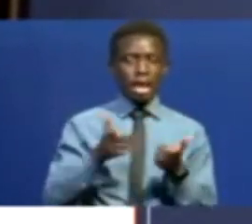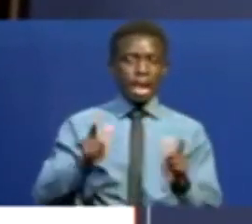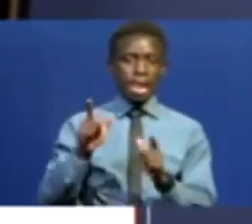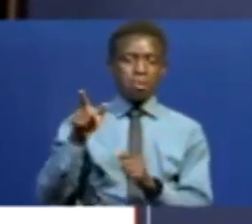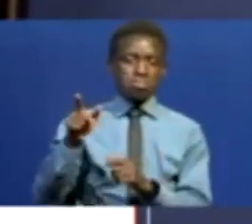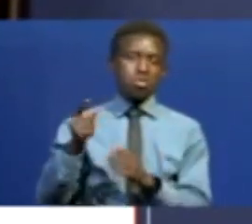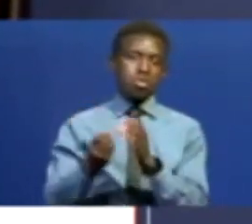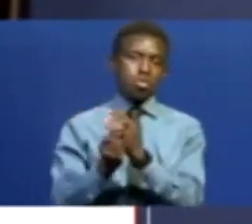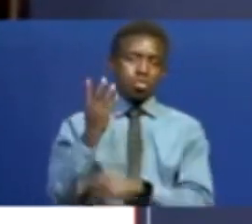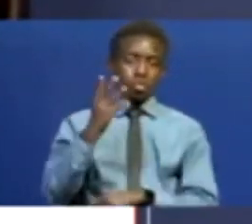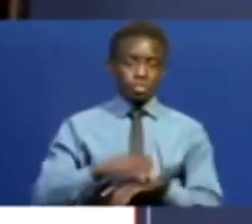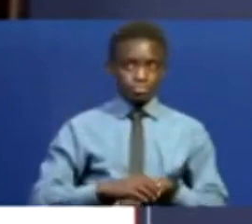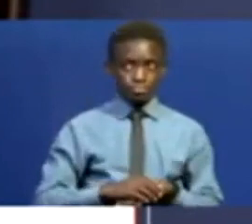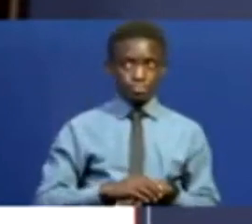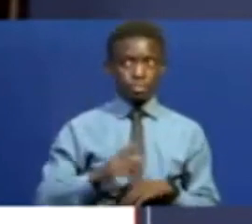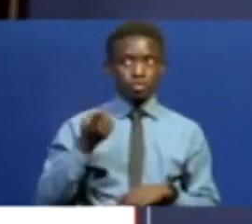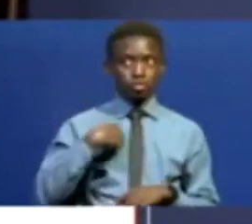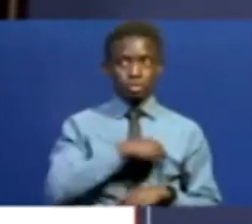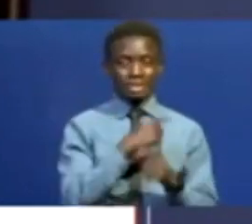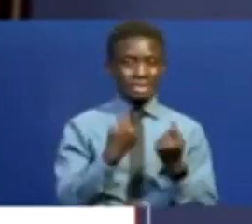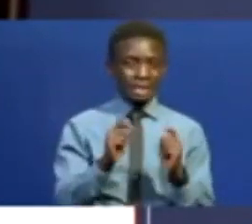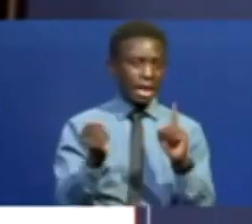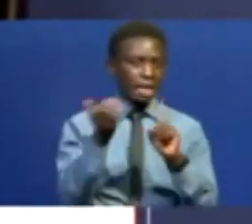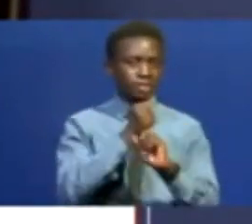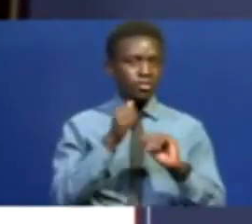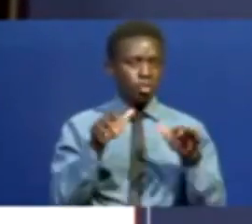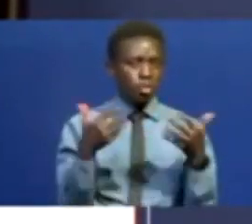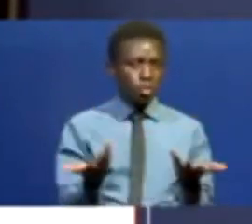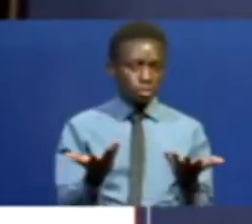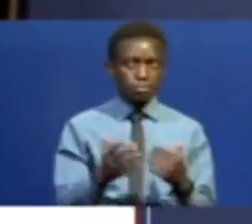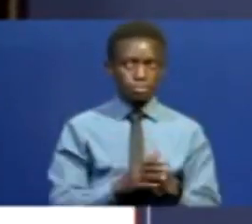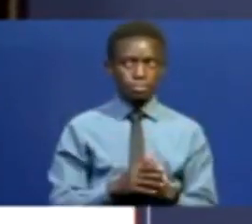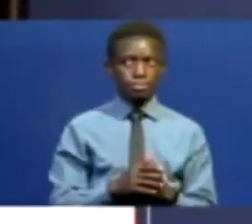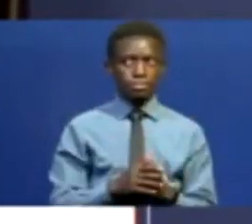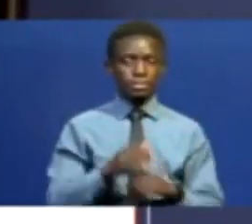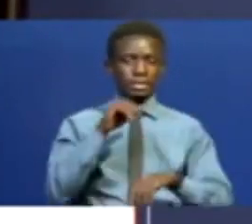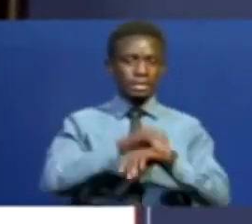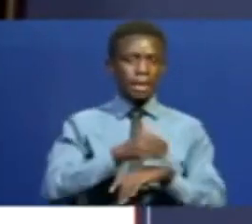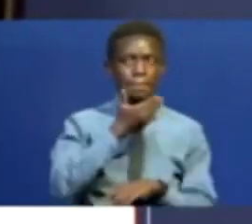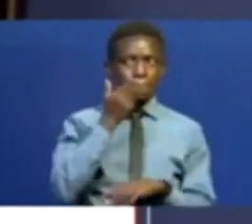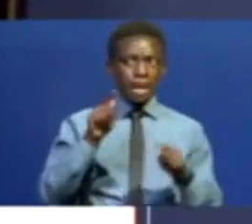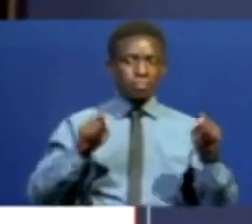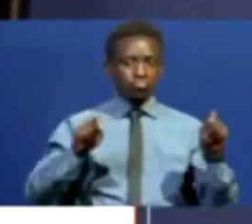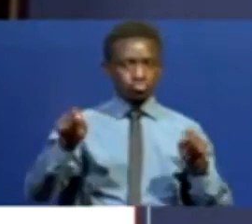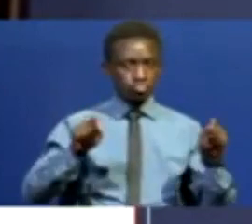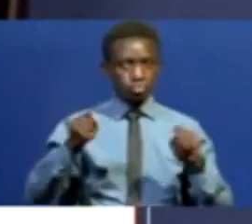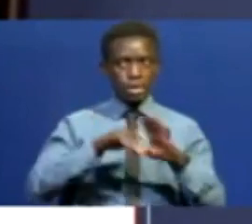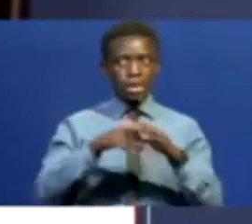this end, one of the things that we have tried to attain is embrace better governance in the company